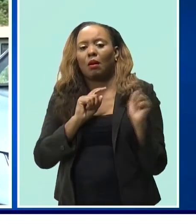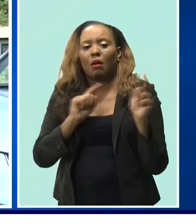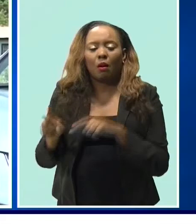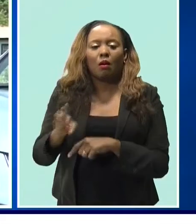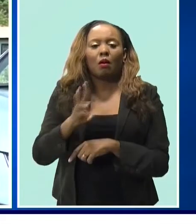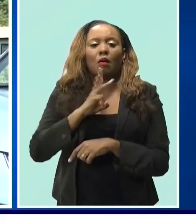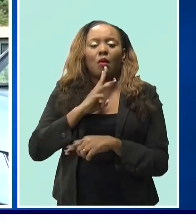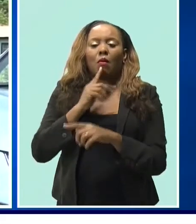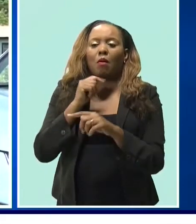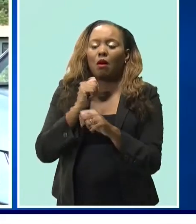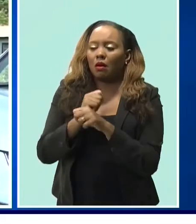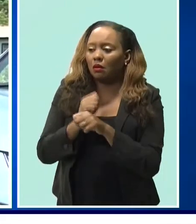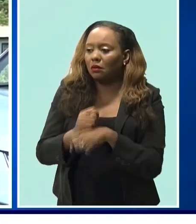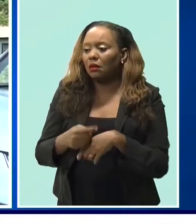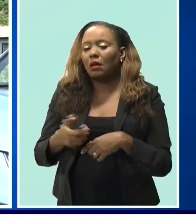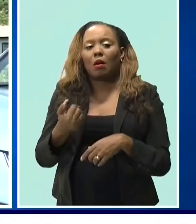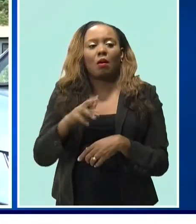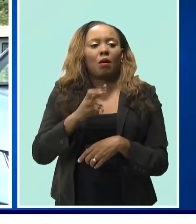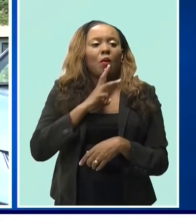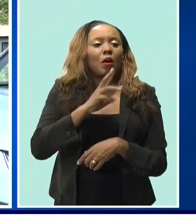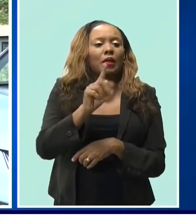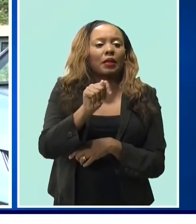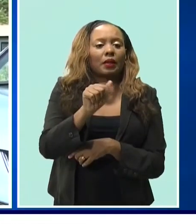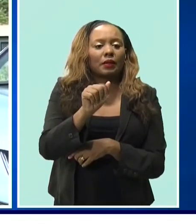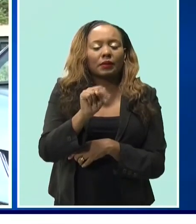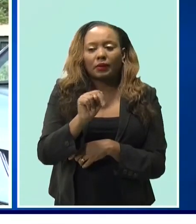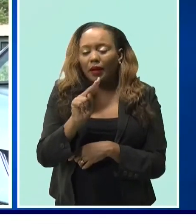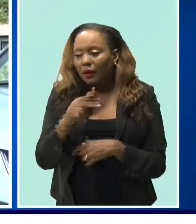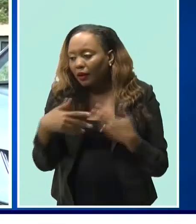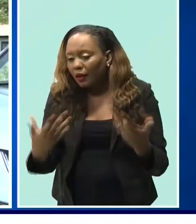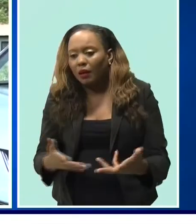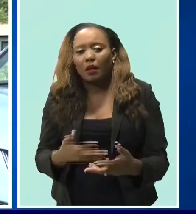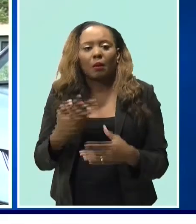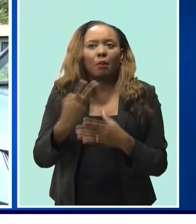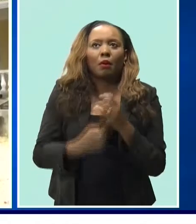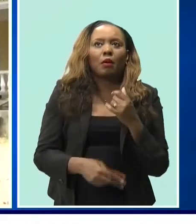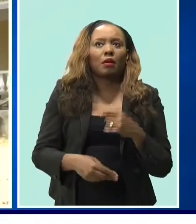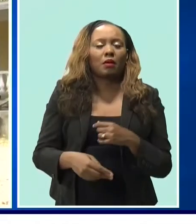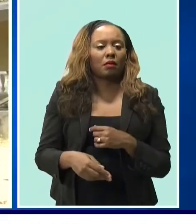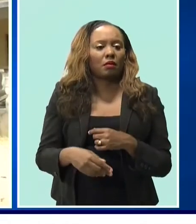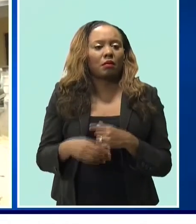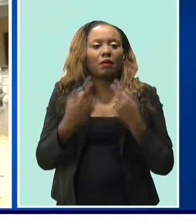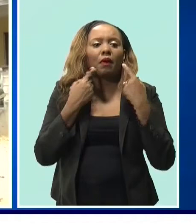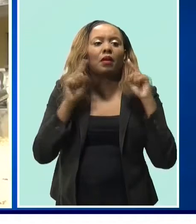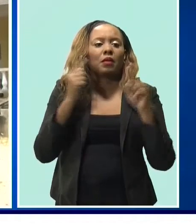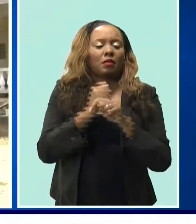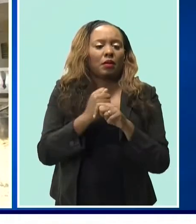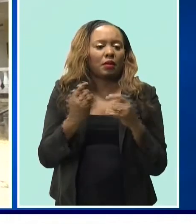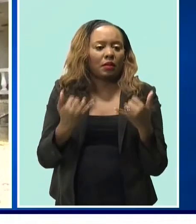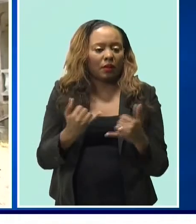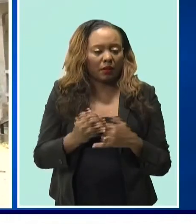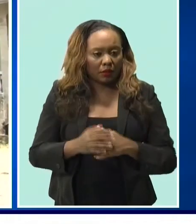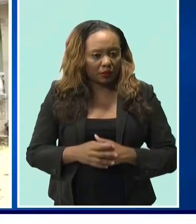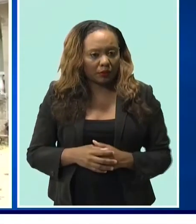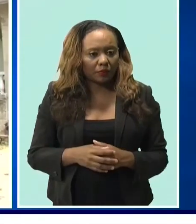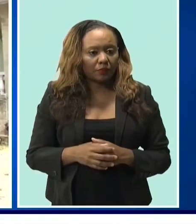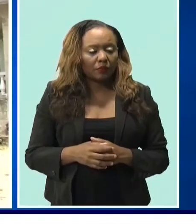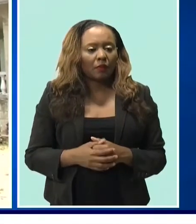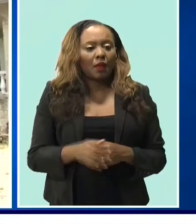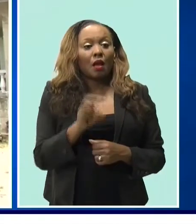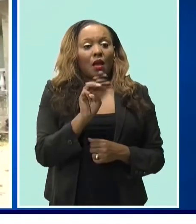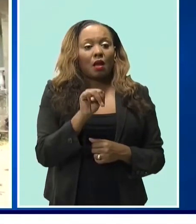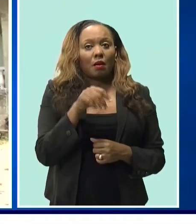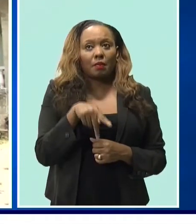tank when there's water, and then to the water truck, which happens to be here today. MP for the area, Charles Griffith, was on the